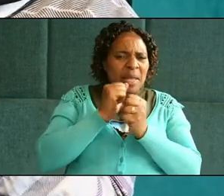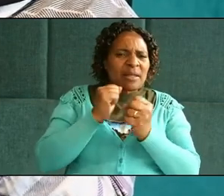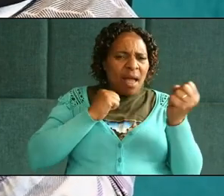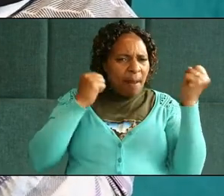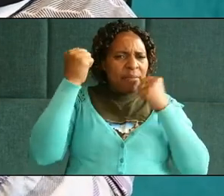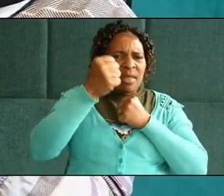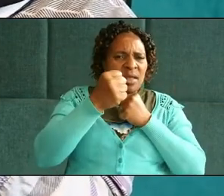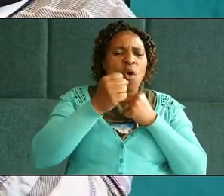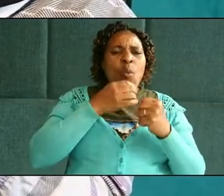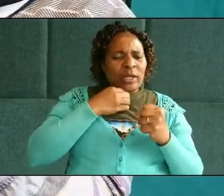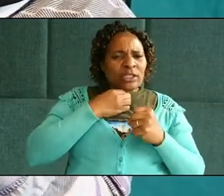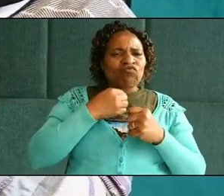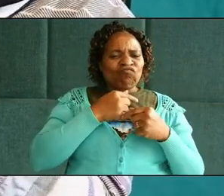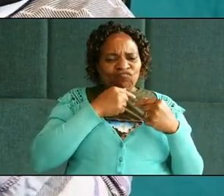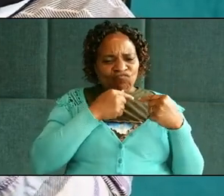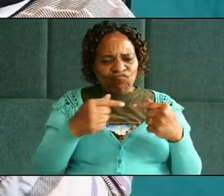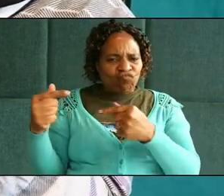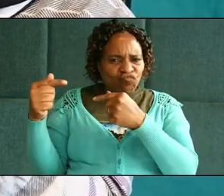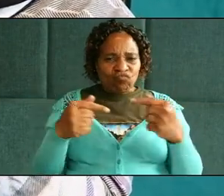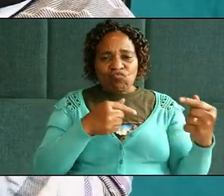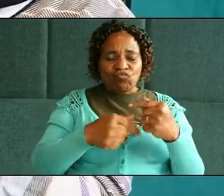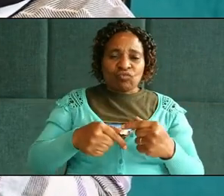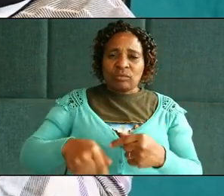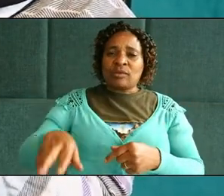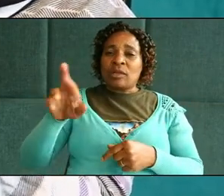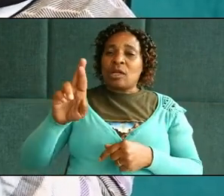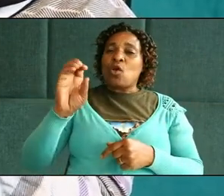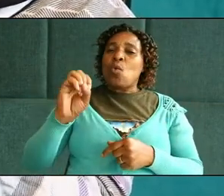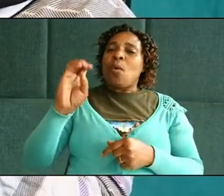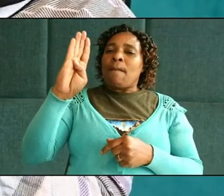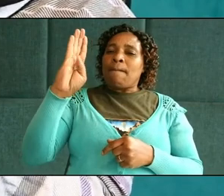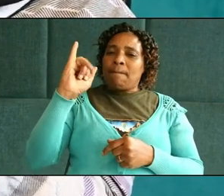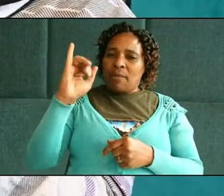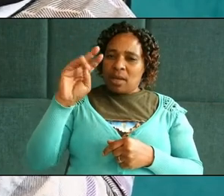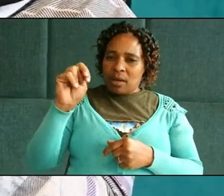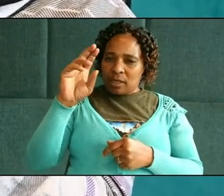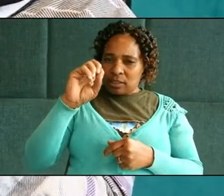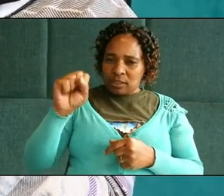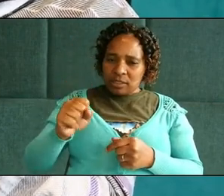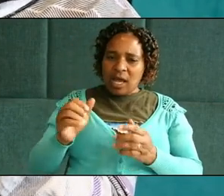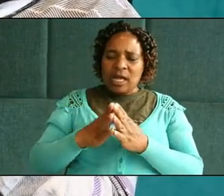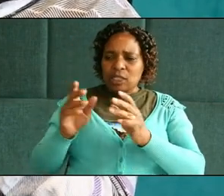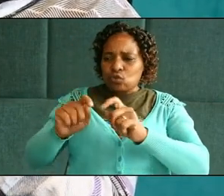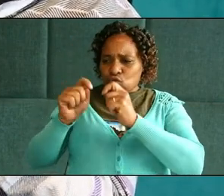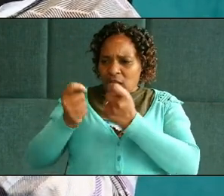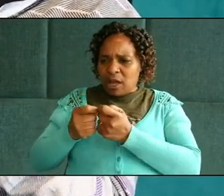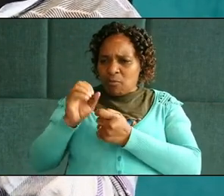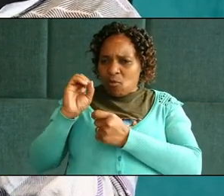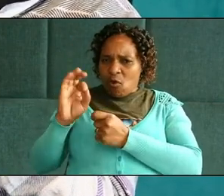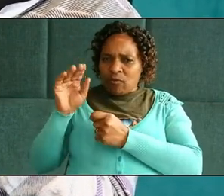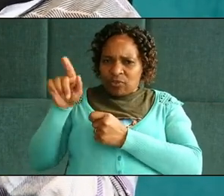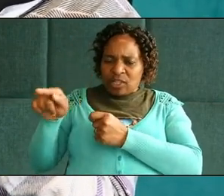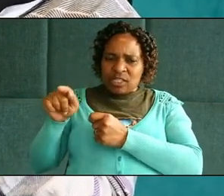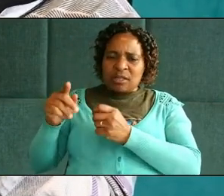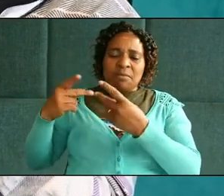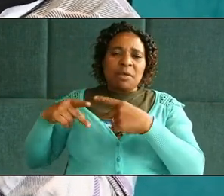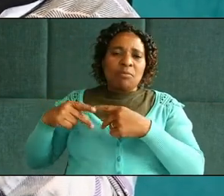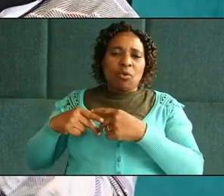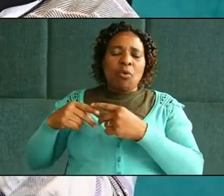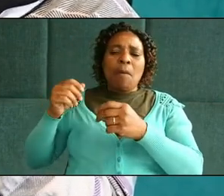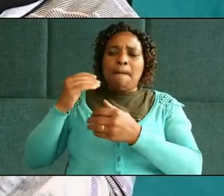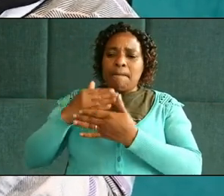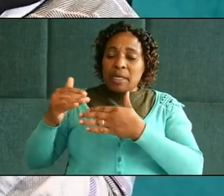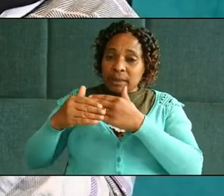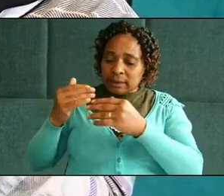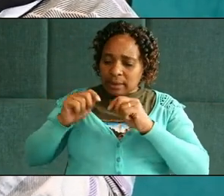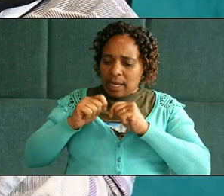They wanted to fight Reubenites, Gadites, and tribe of Manasseh, because they built an altar thinking that